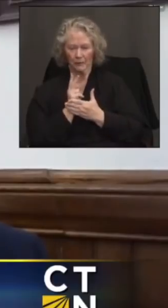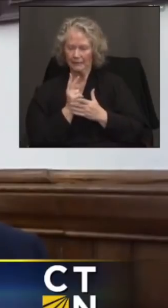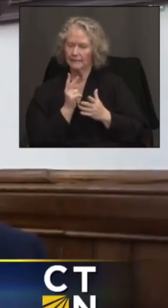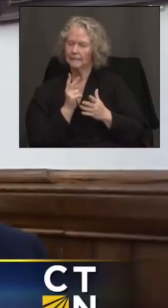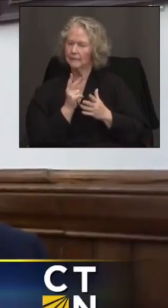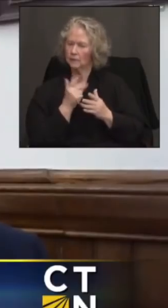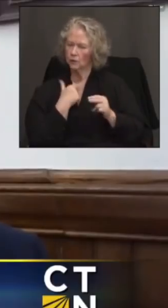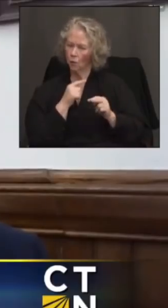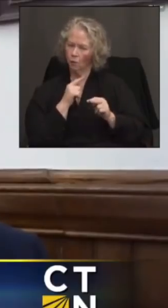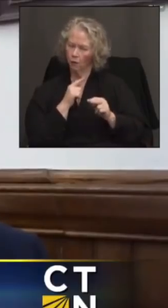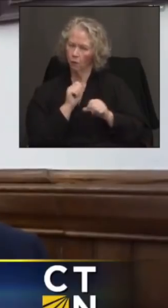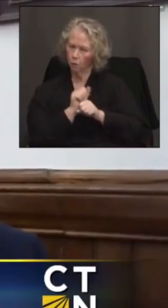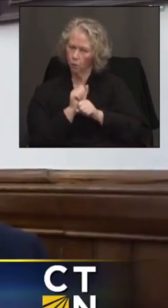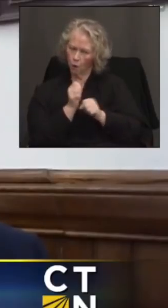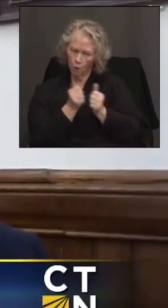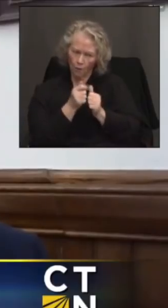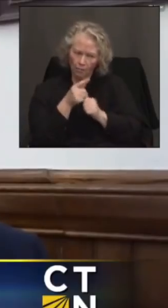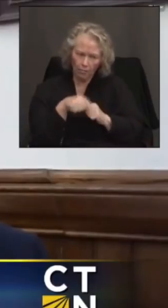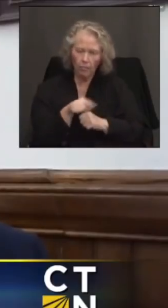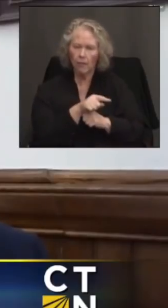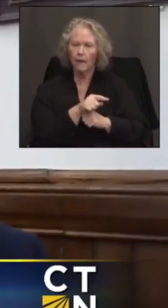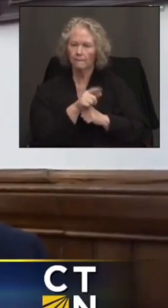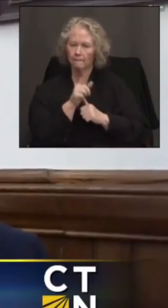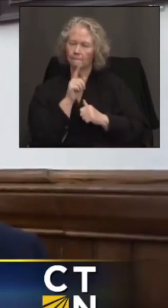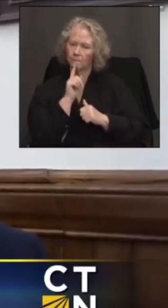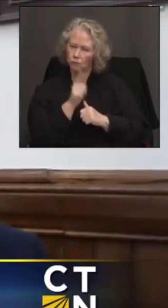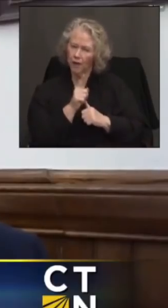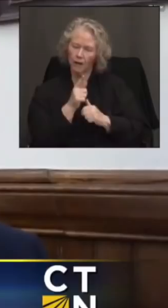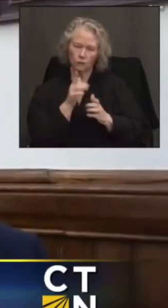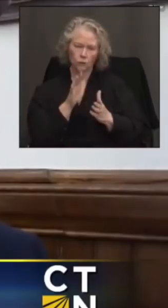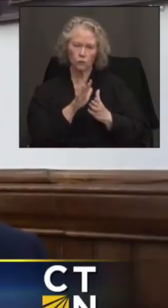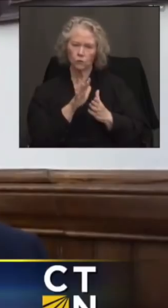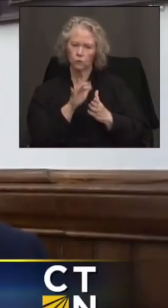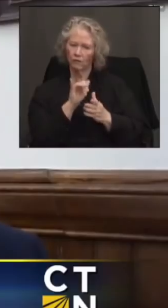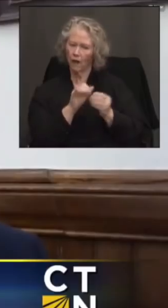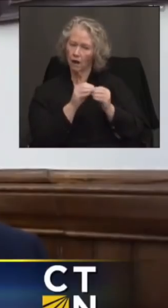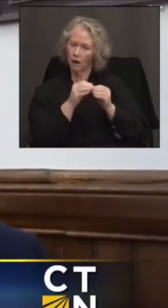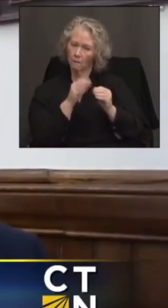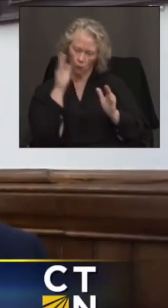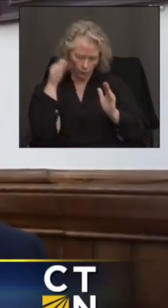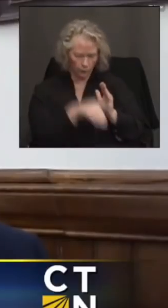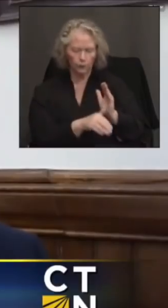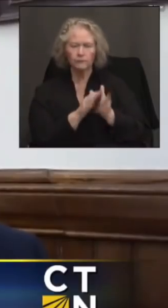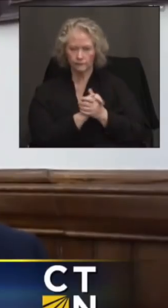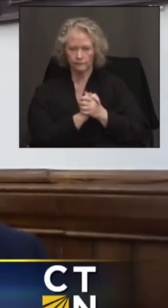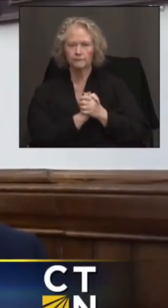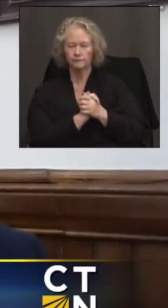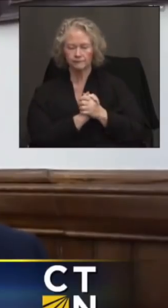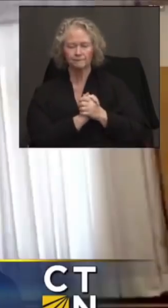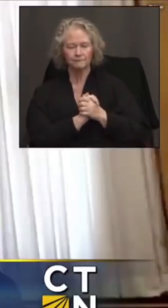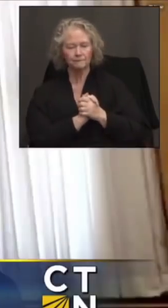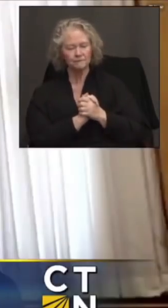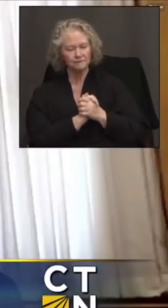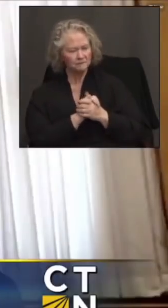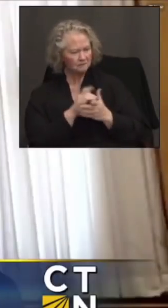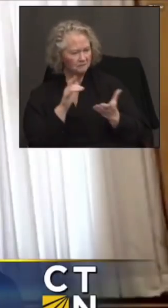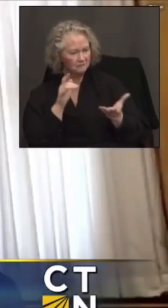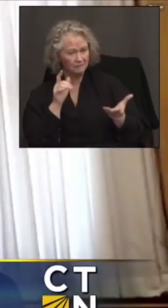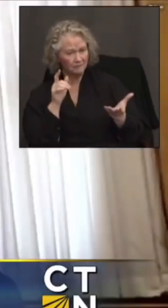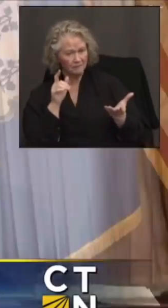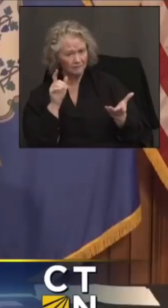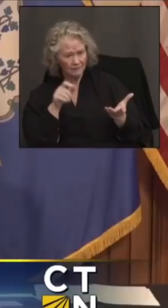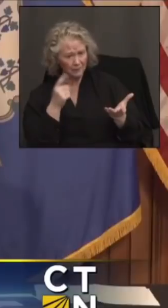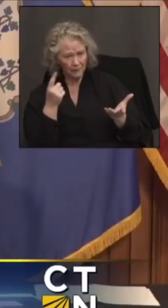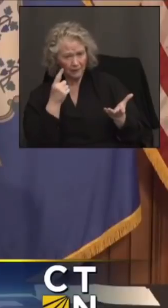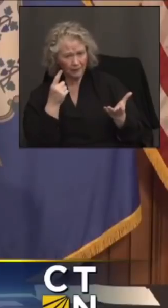very closely with those local officials so we can get these numbers down. But shouldn't somebody be looking